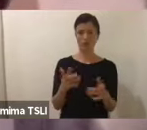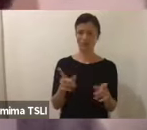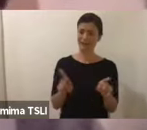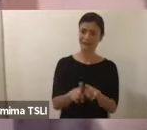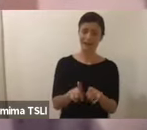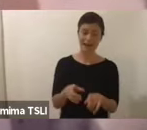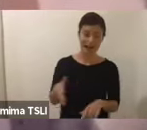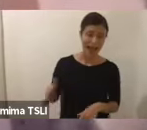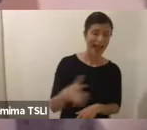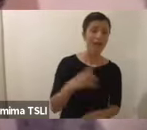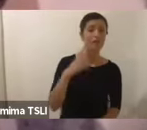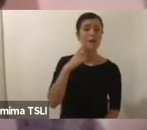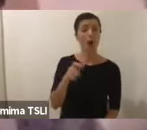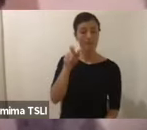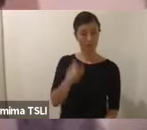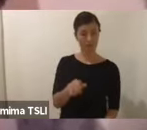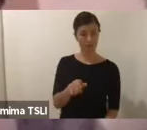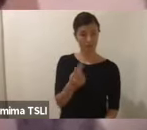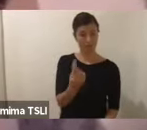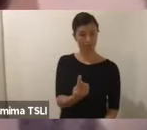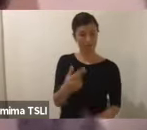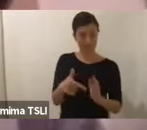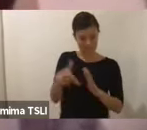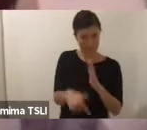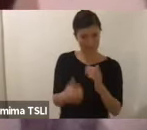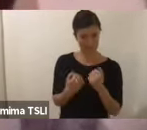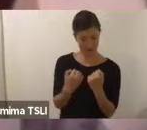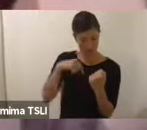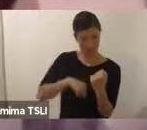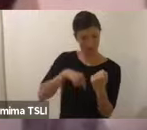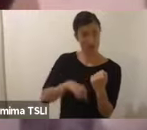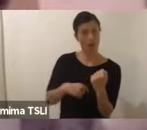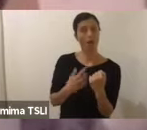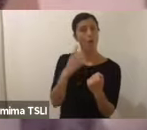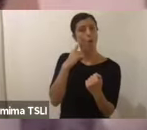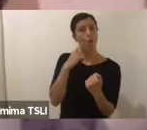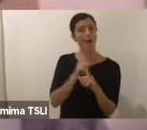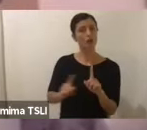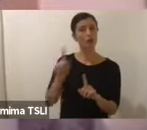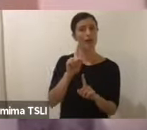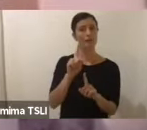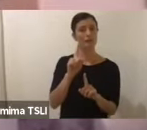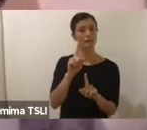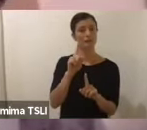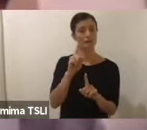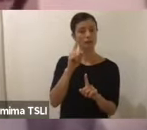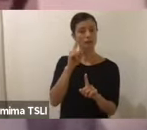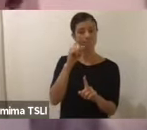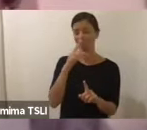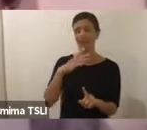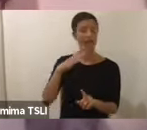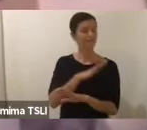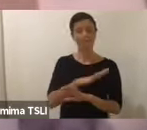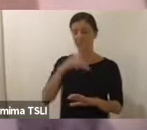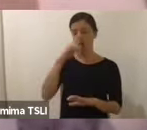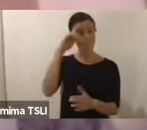i just don't believe that um i i i'm not a racist uh i don't i'd